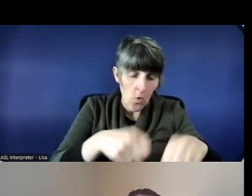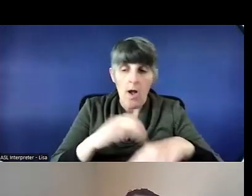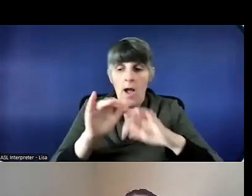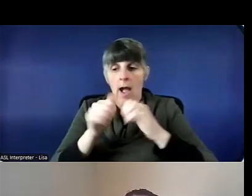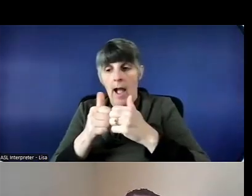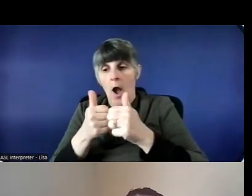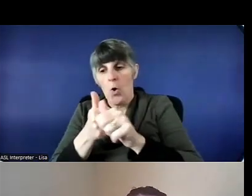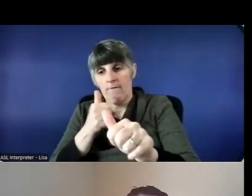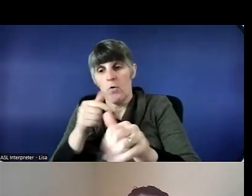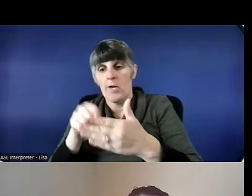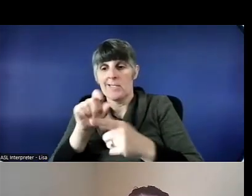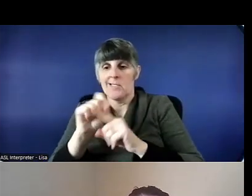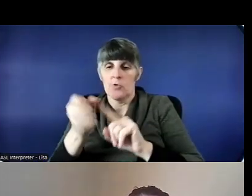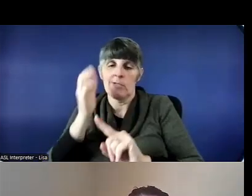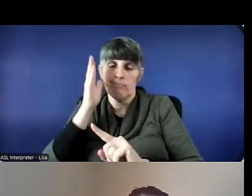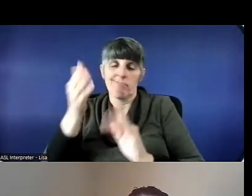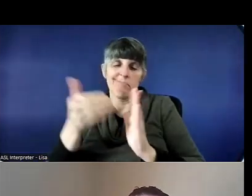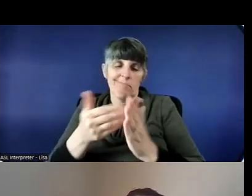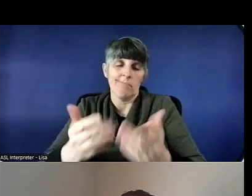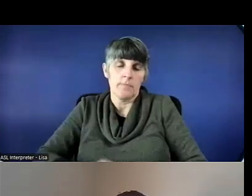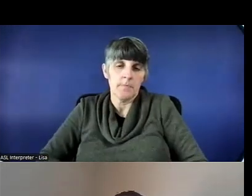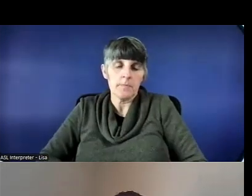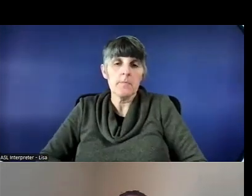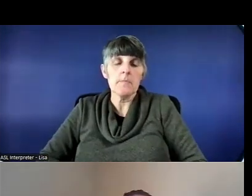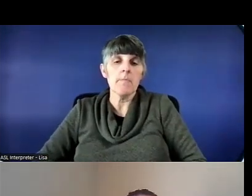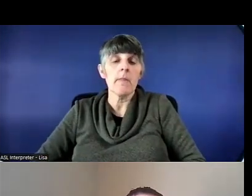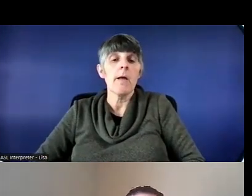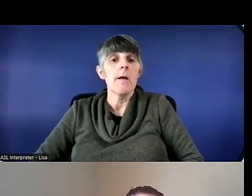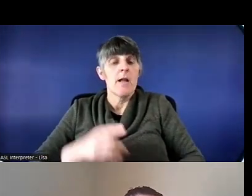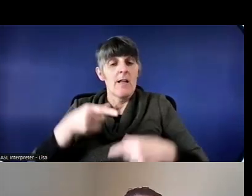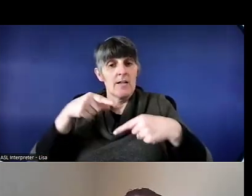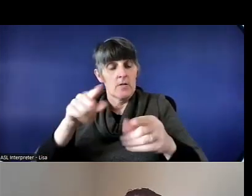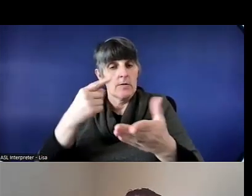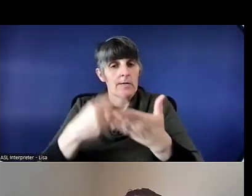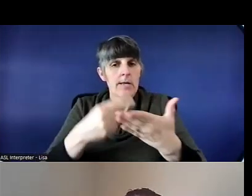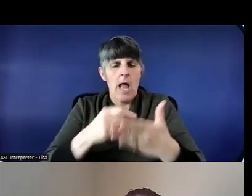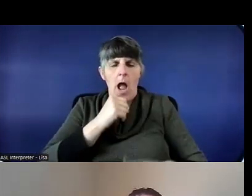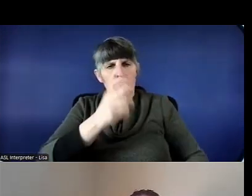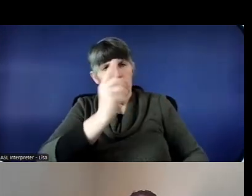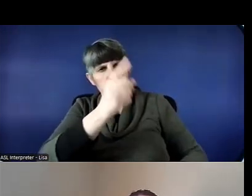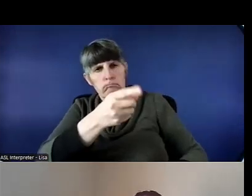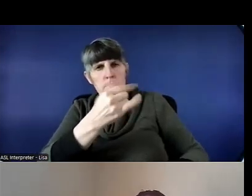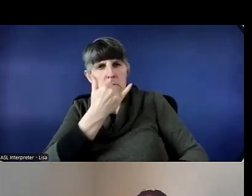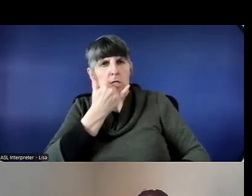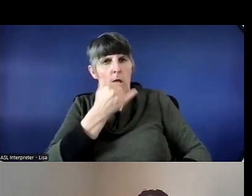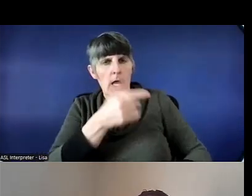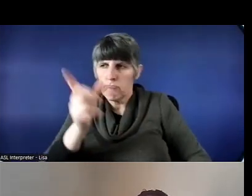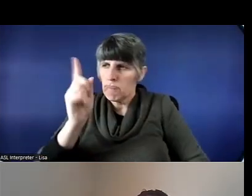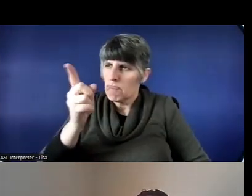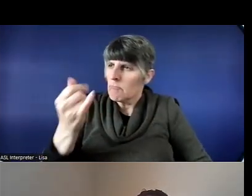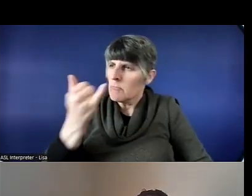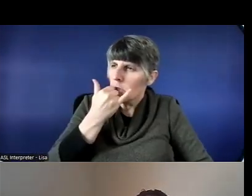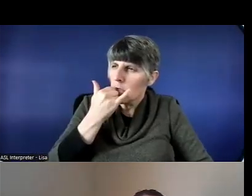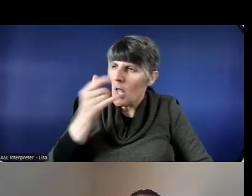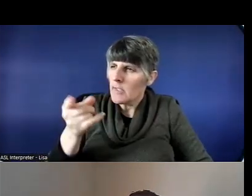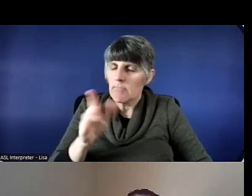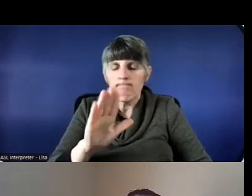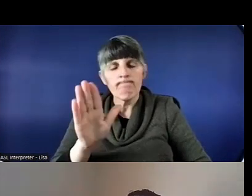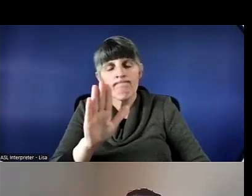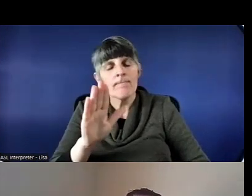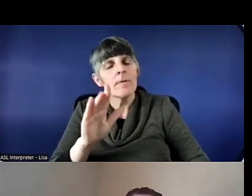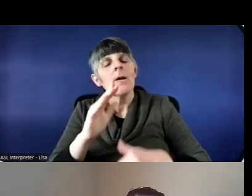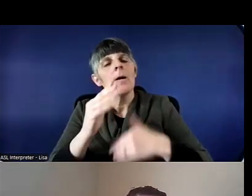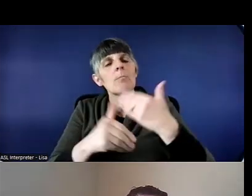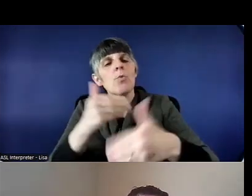avoid the situation in the future. The debrief is not about calling people out for mistakes, but it's actually about